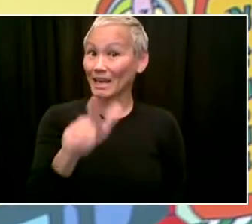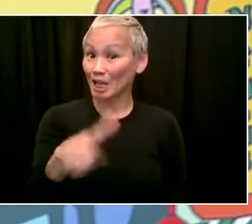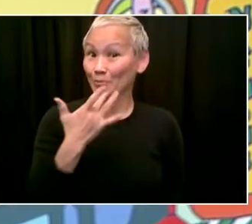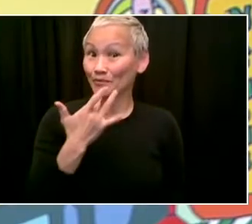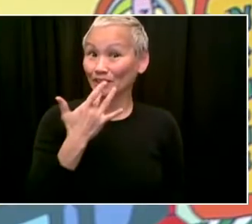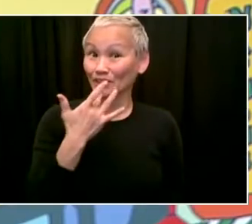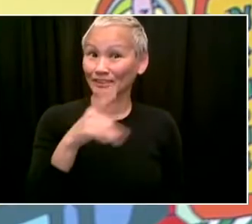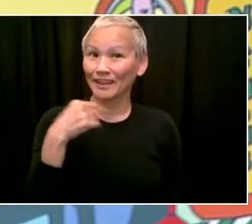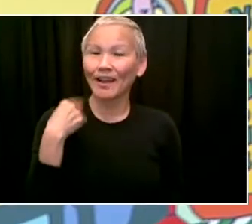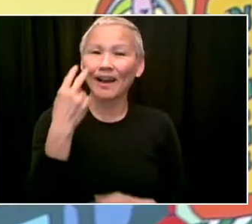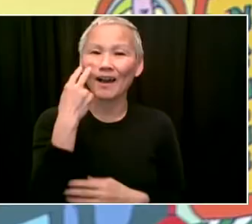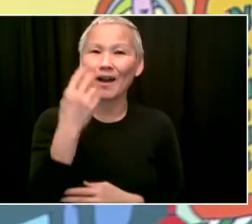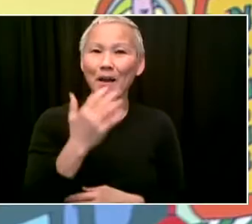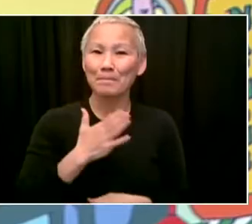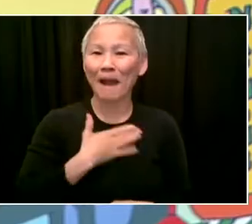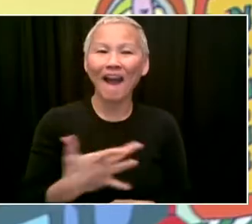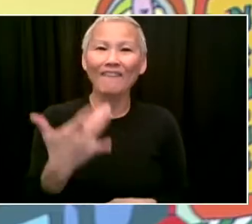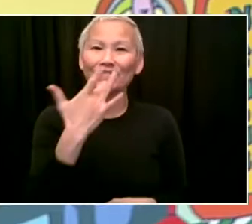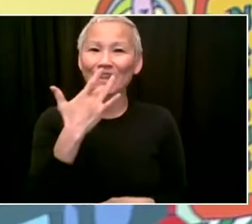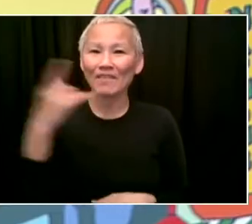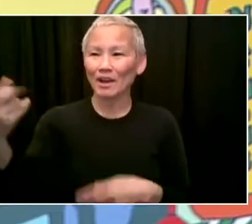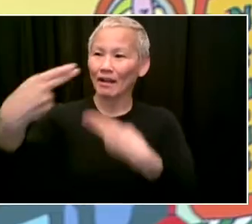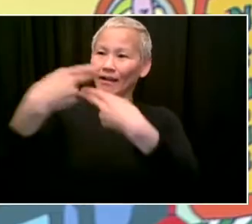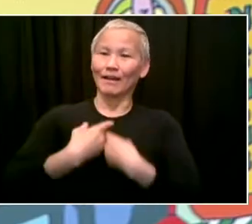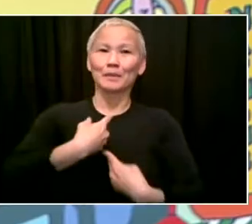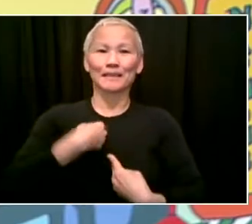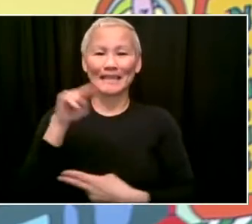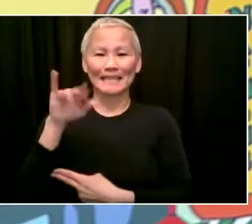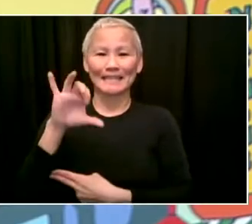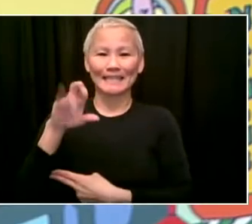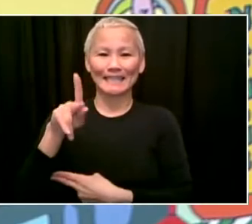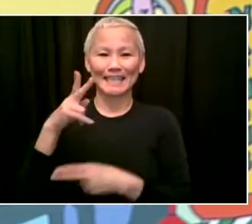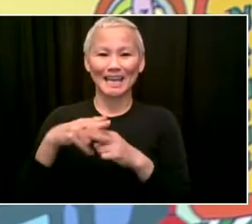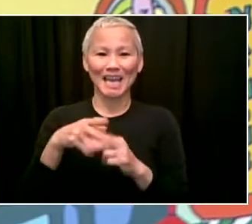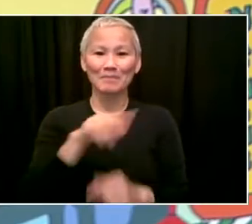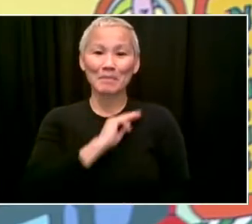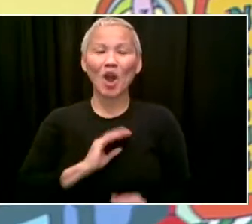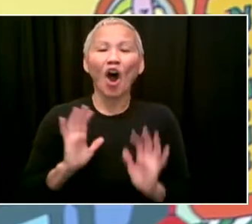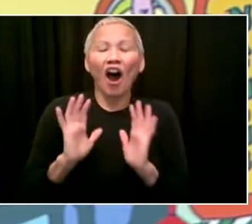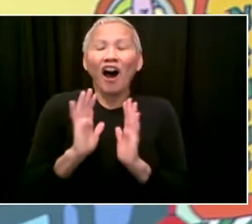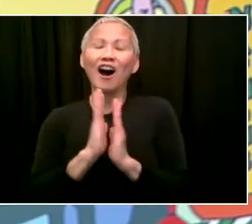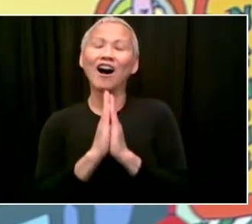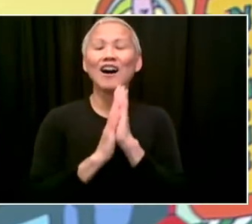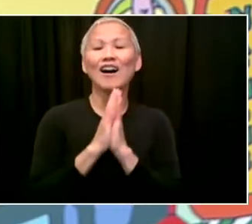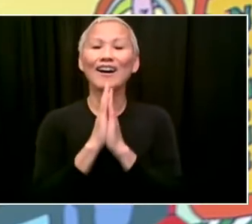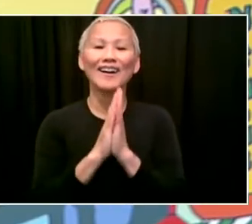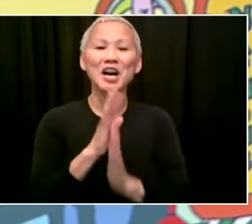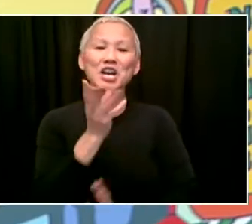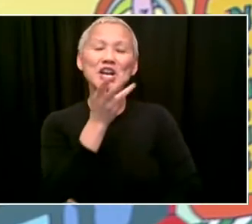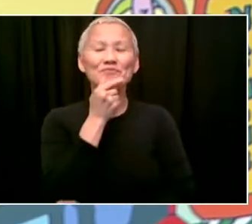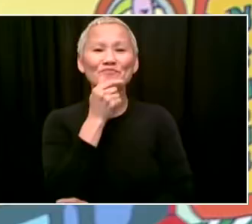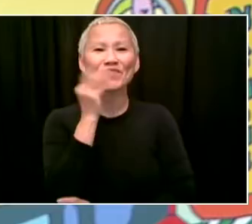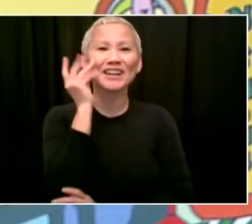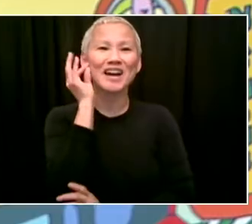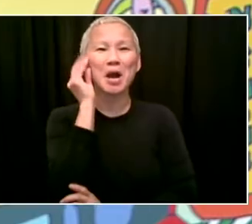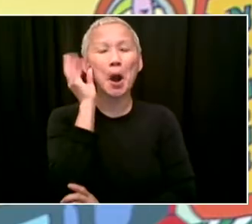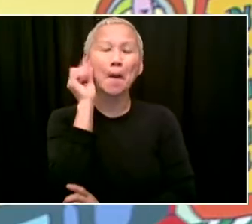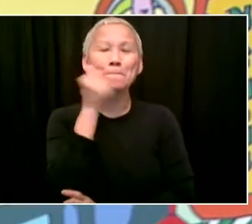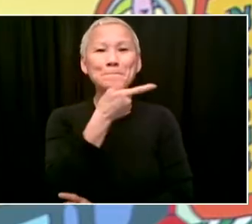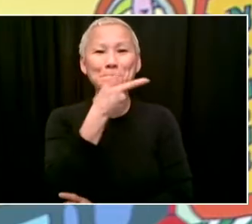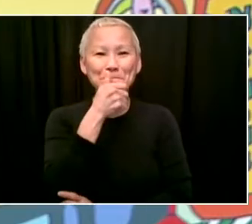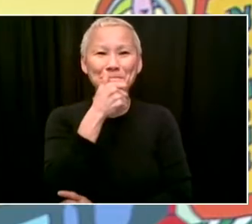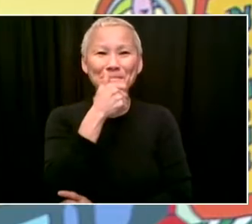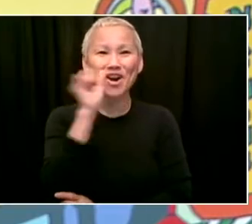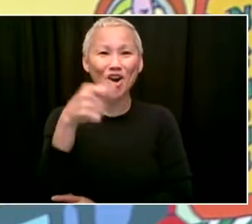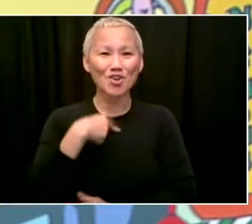yours, because you still owe me what's on your bucket list, but we'll start with nicknames. Yeah, I appreciate that, Katie. I'm going to give some careful